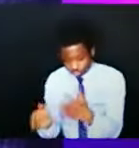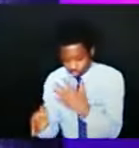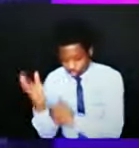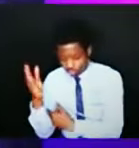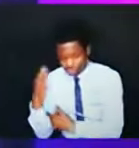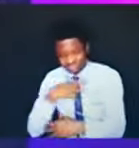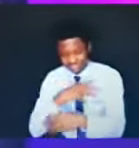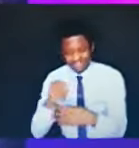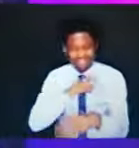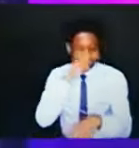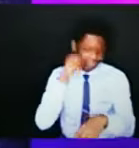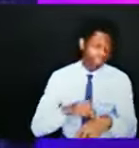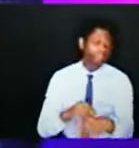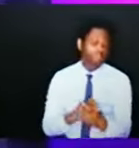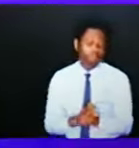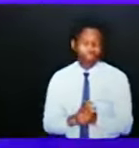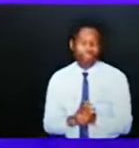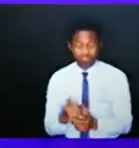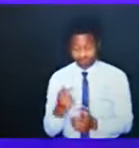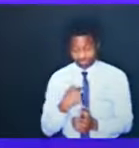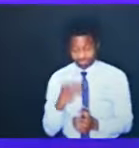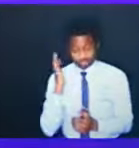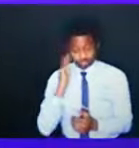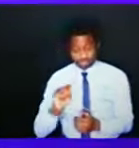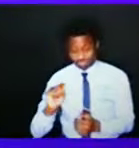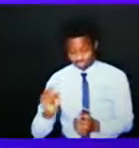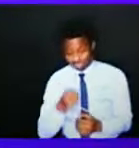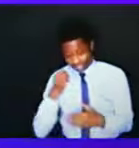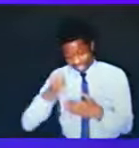nations. I'll put a comma here. I know